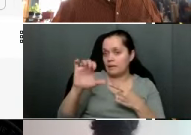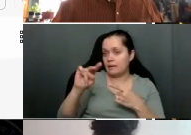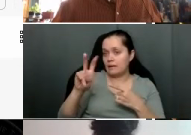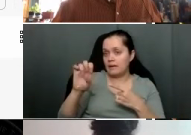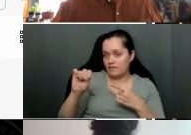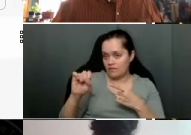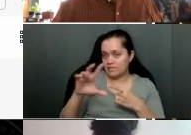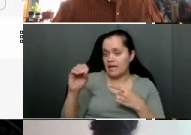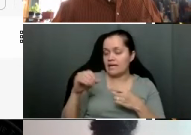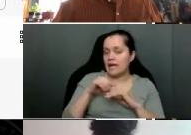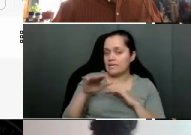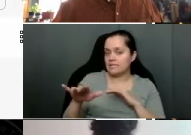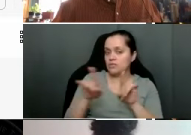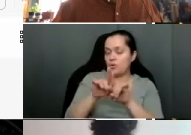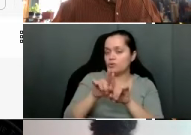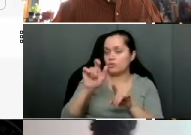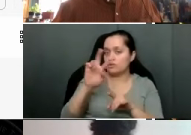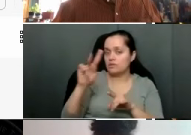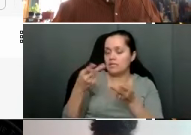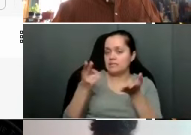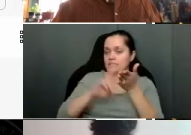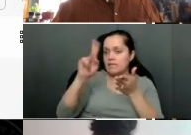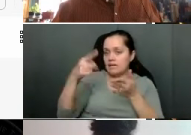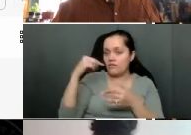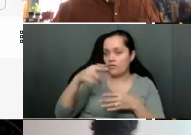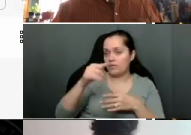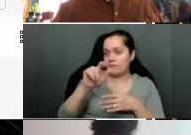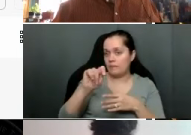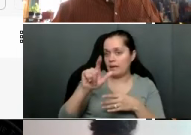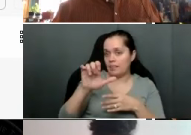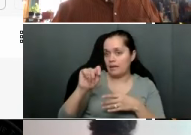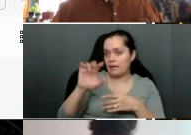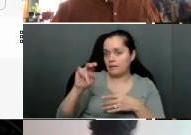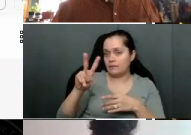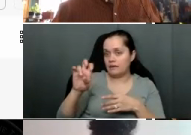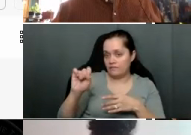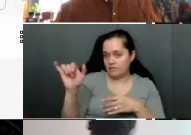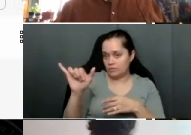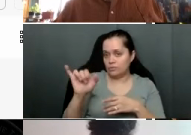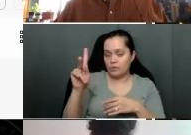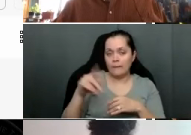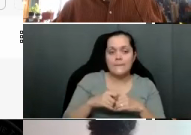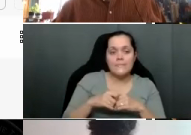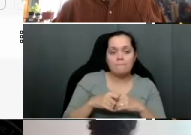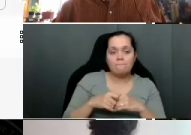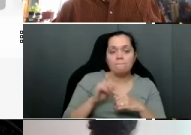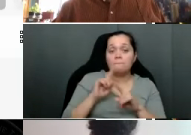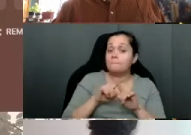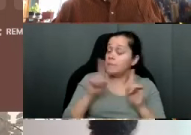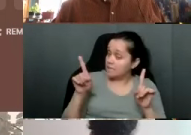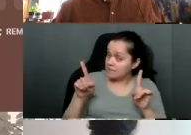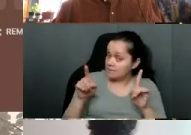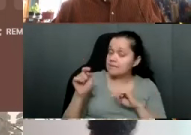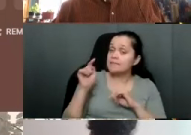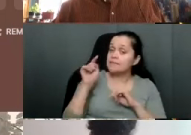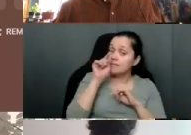and I sent you a link for signing up for your first Padlet Canvas. But here